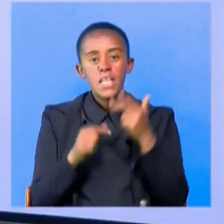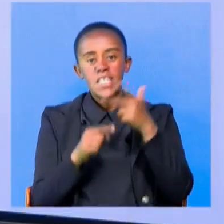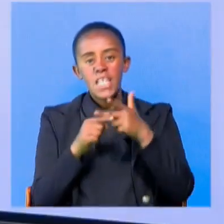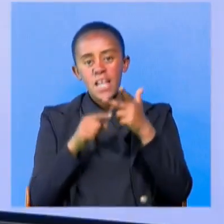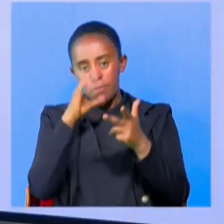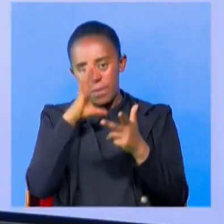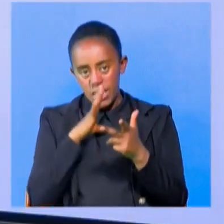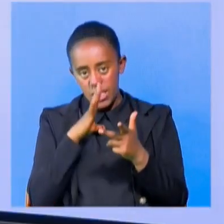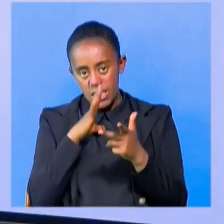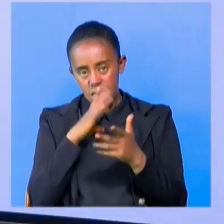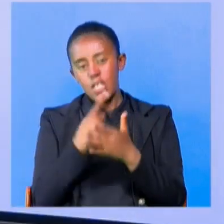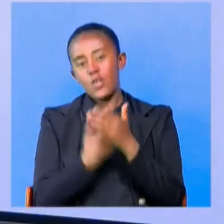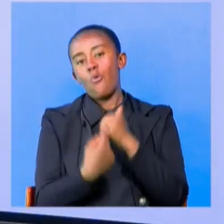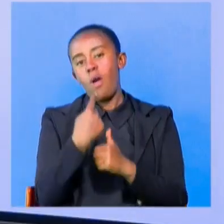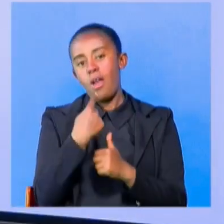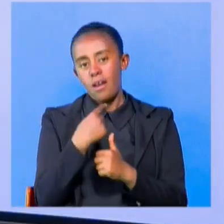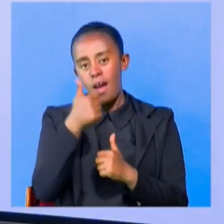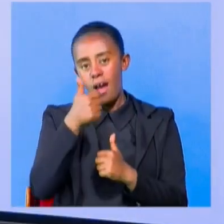person singular.